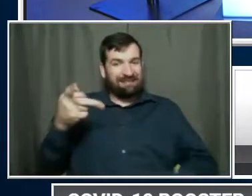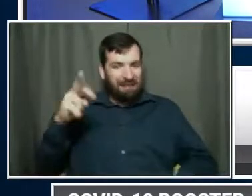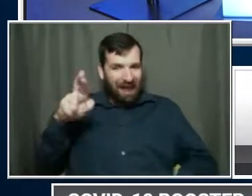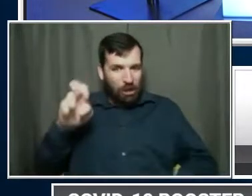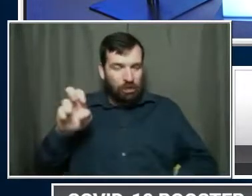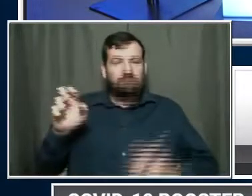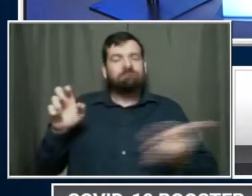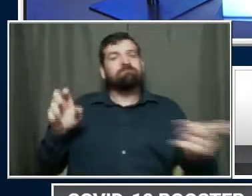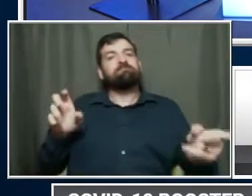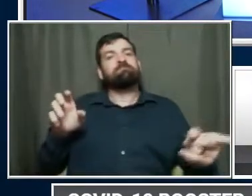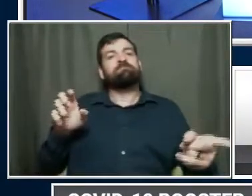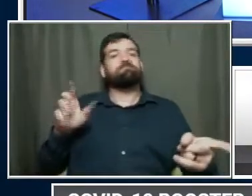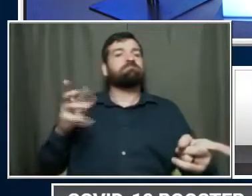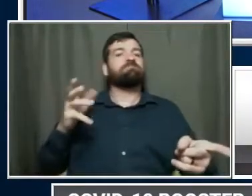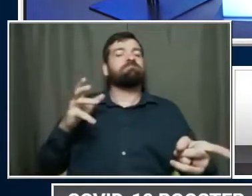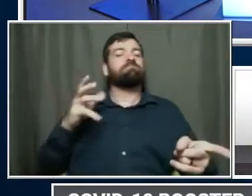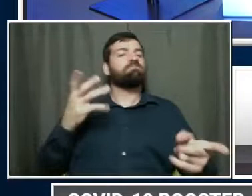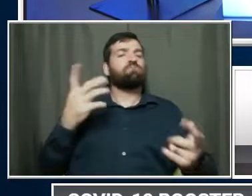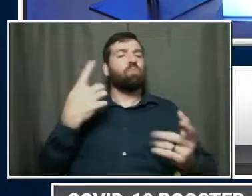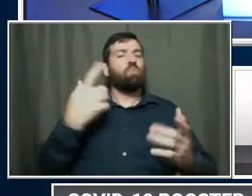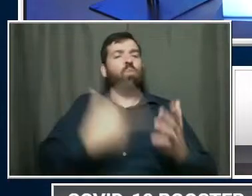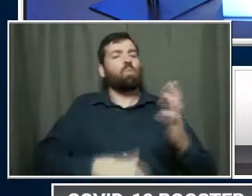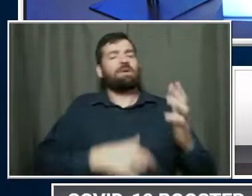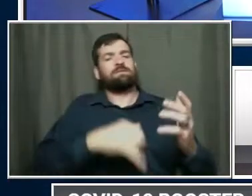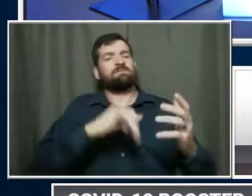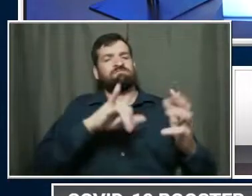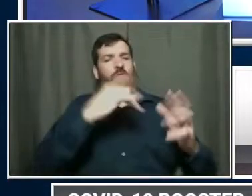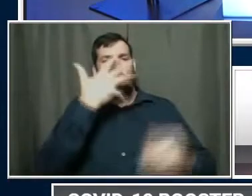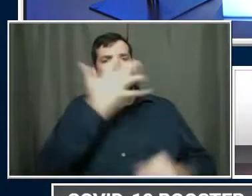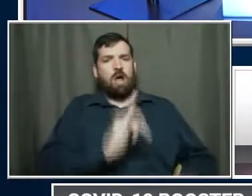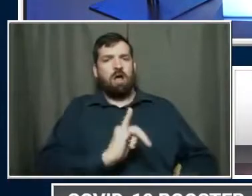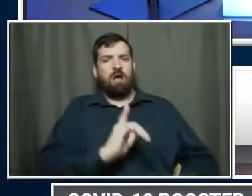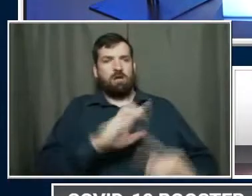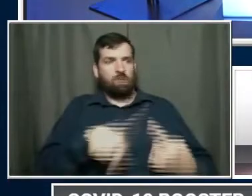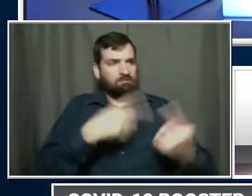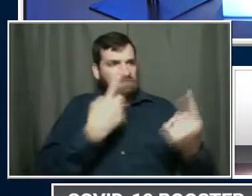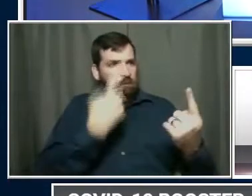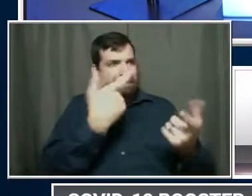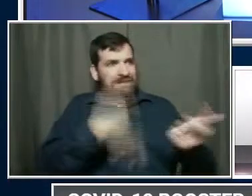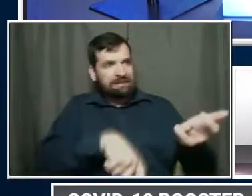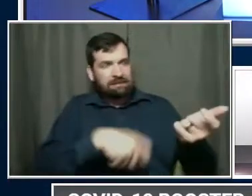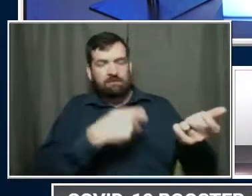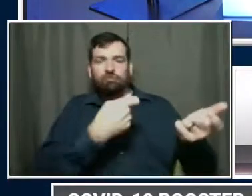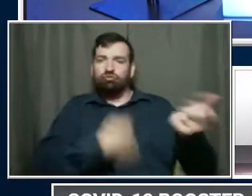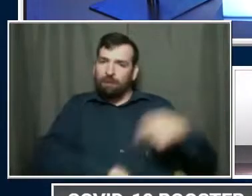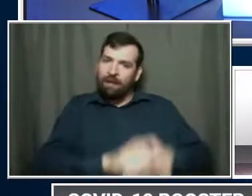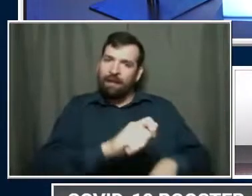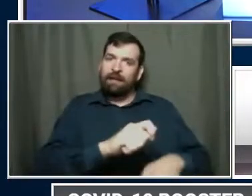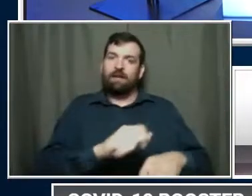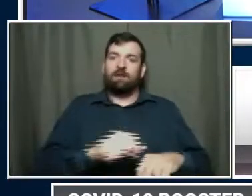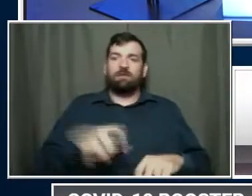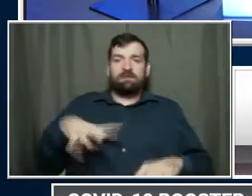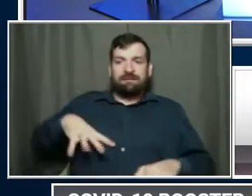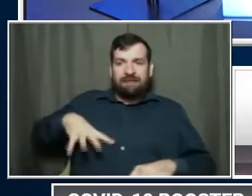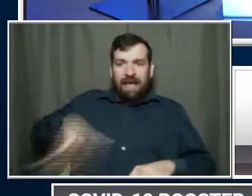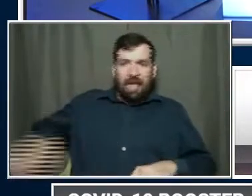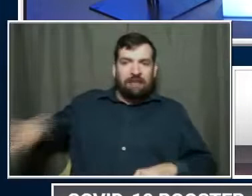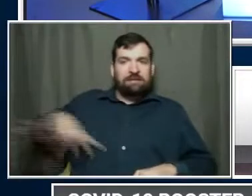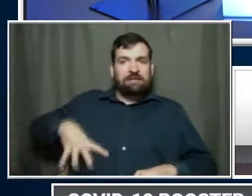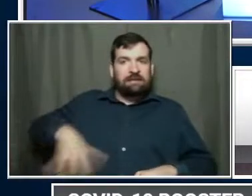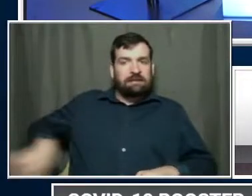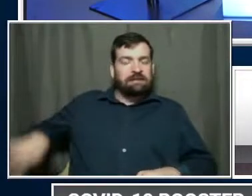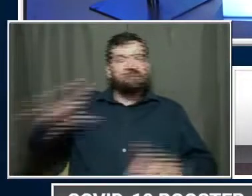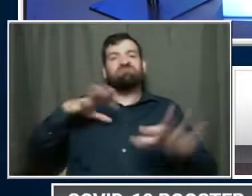well. What is that like when you have to have that conversation with someone and you say somebody needs a transplant and it's dialysis? And tell us a little bit about